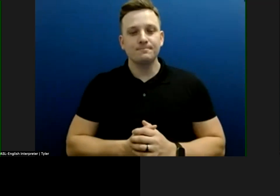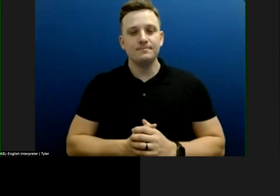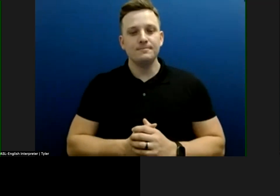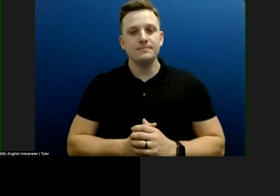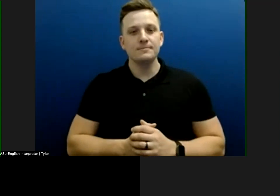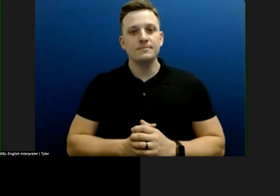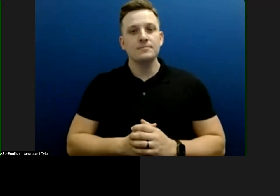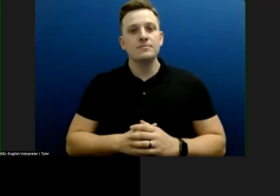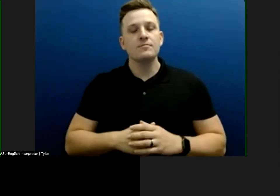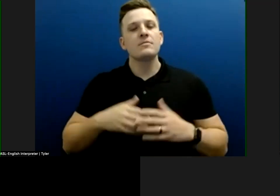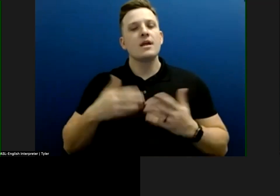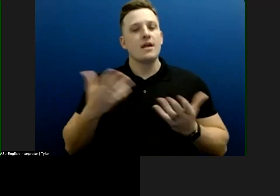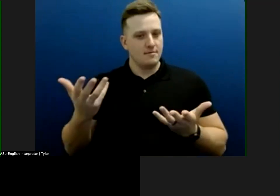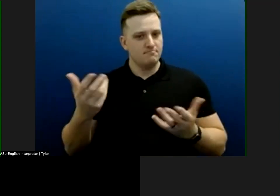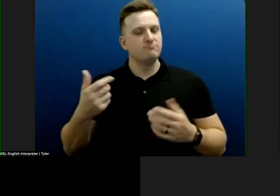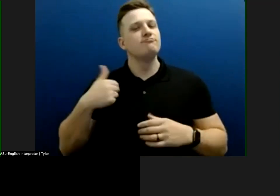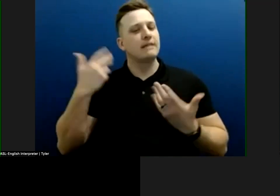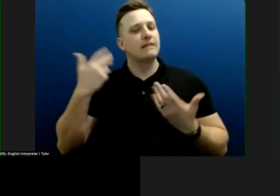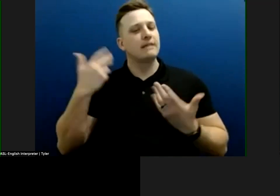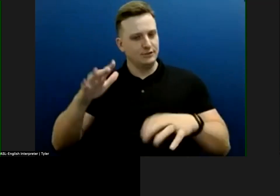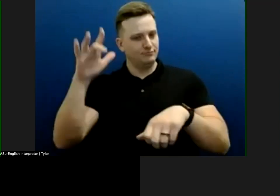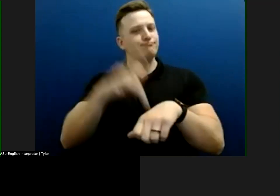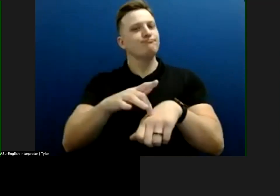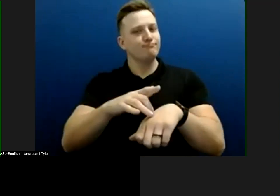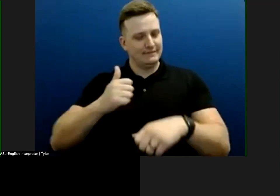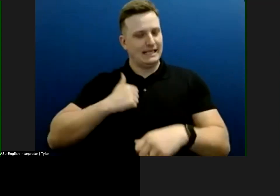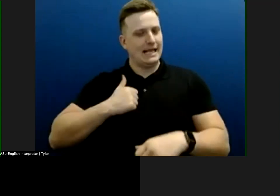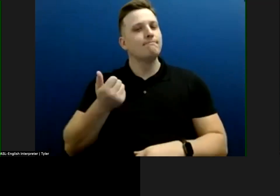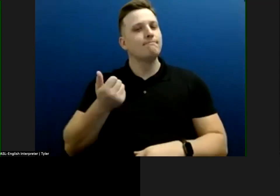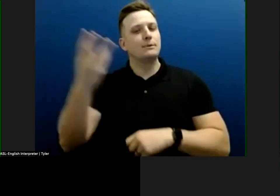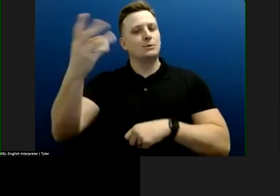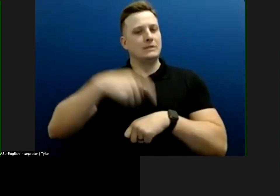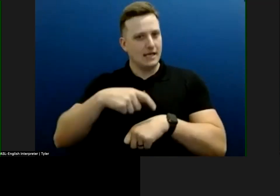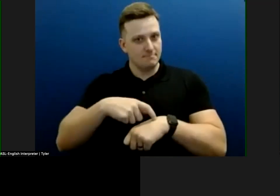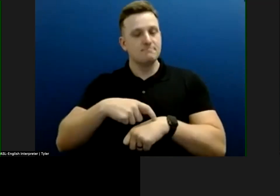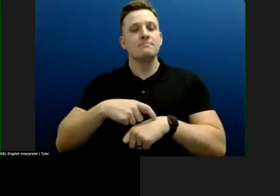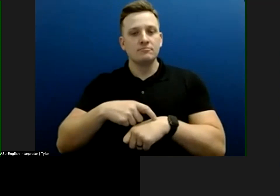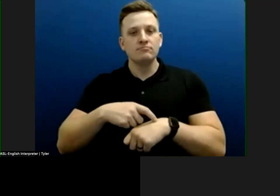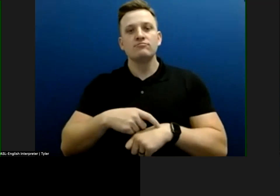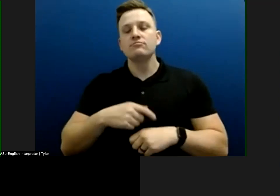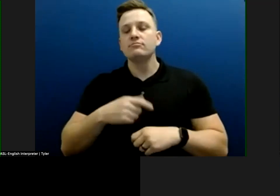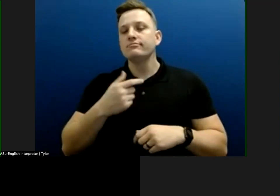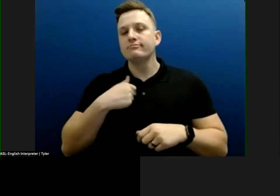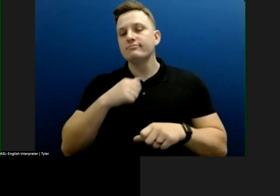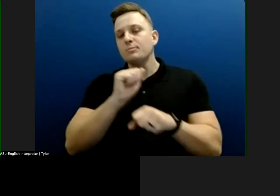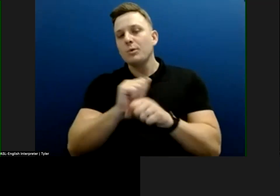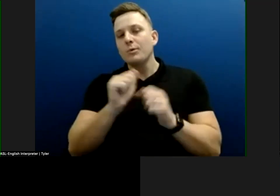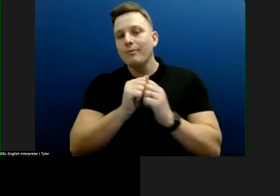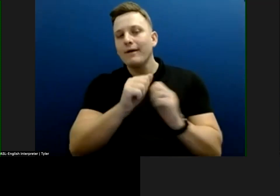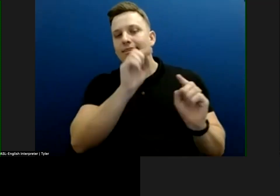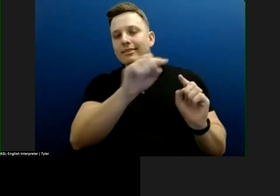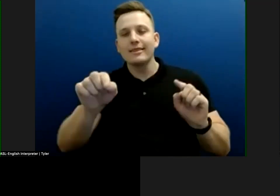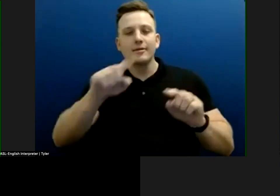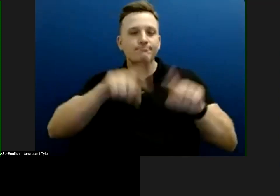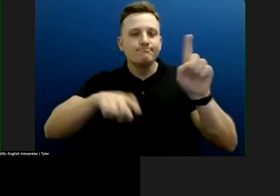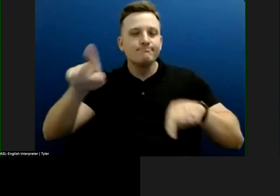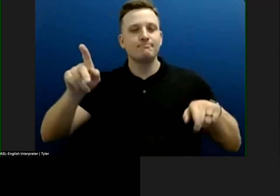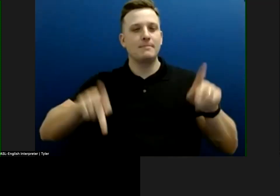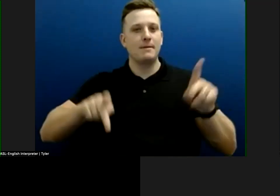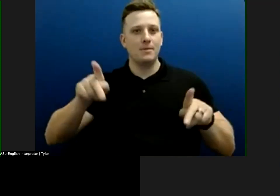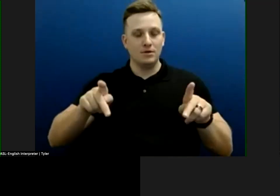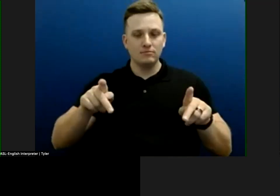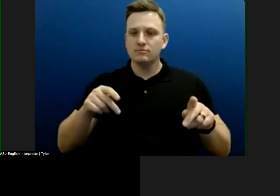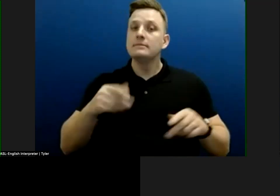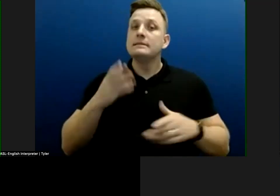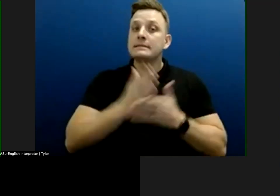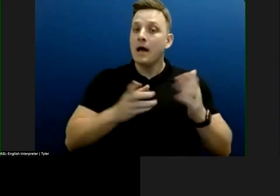I've been to Canada a few times to work with various people who are on the call today,